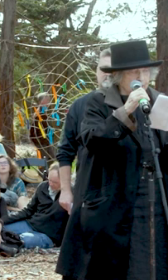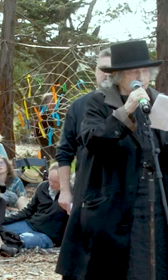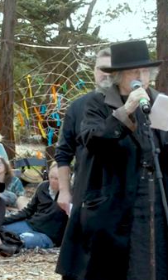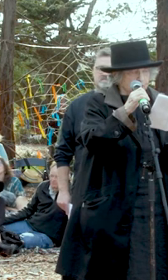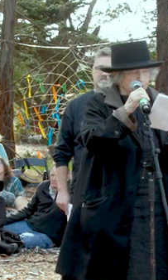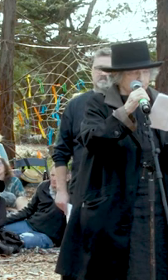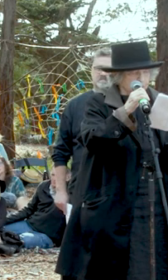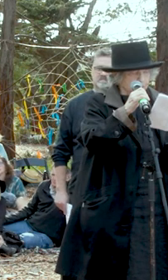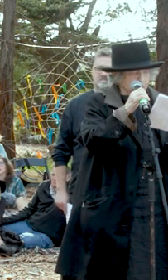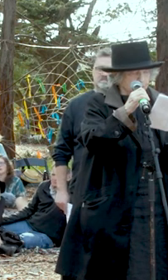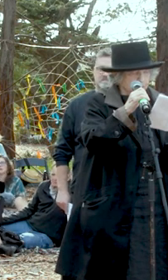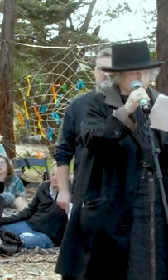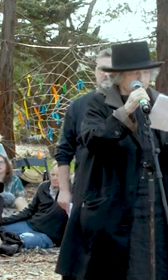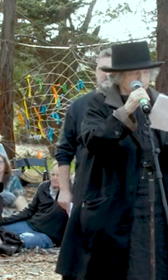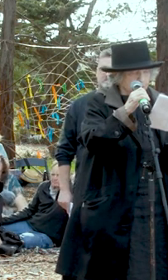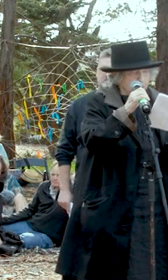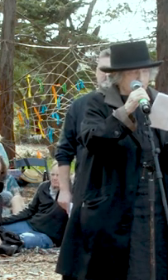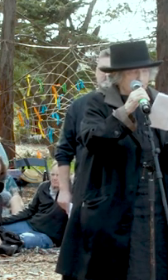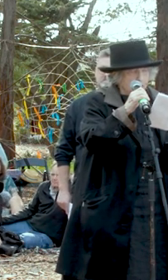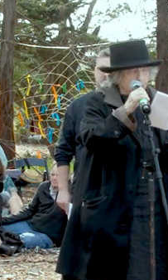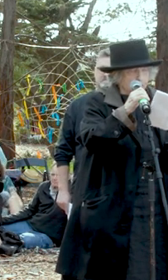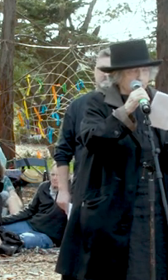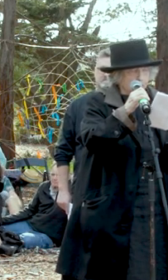Connolly Hester.